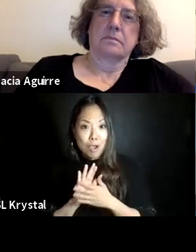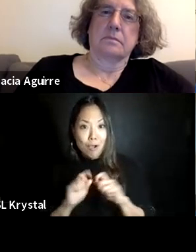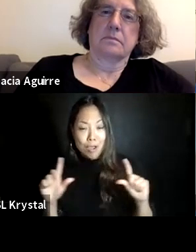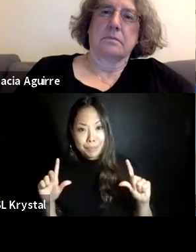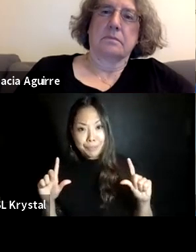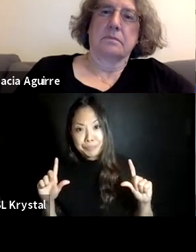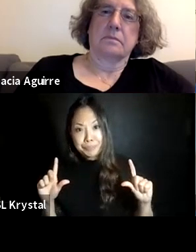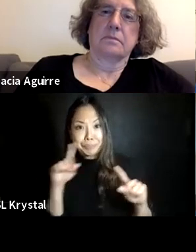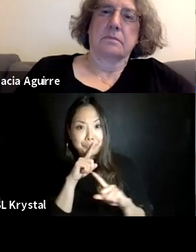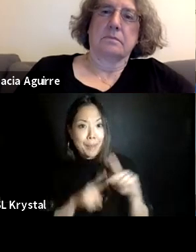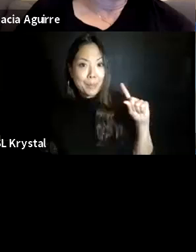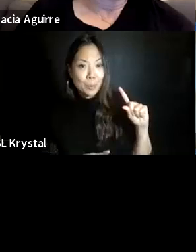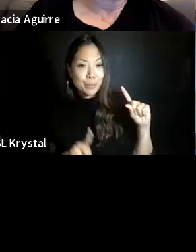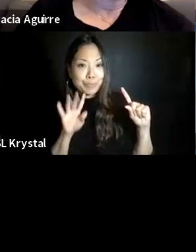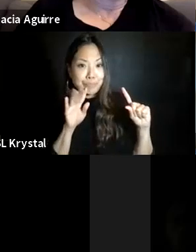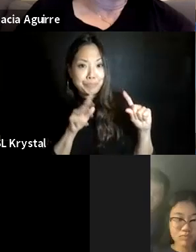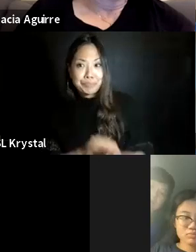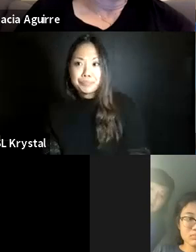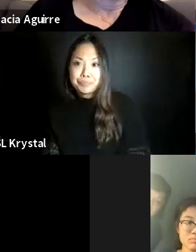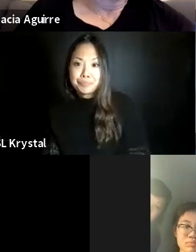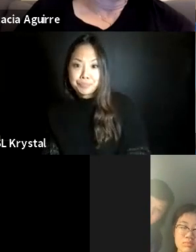unmute yourself.